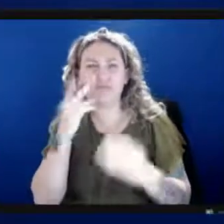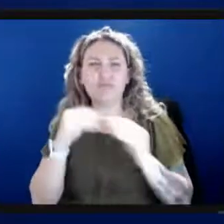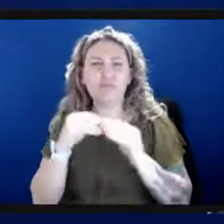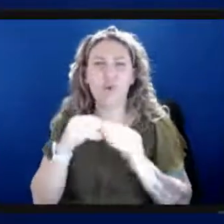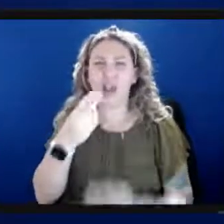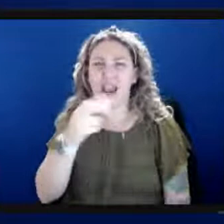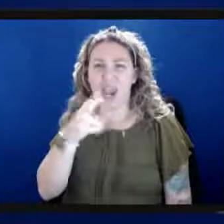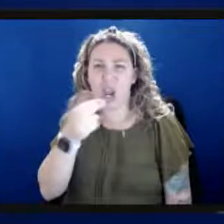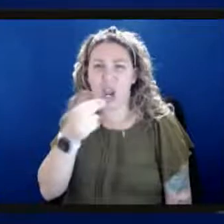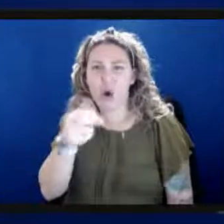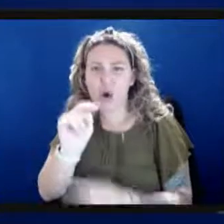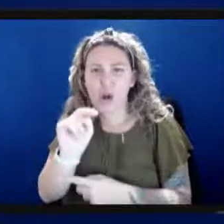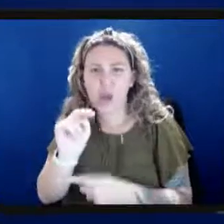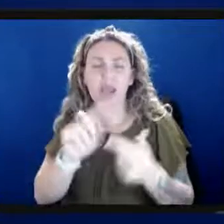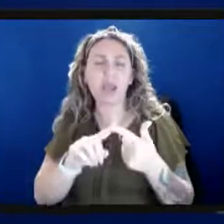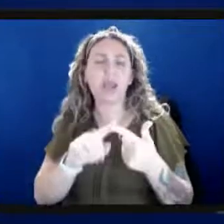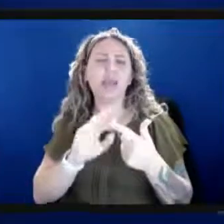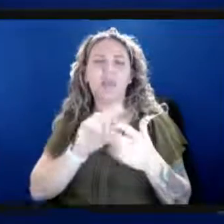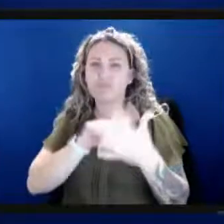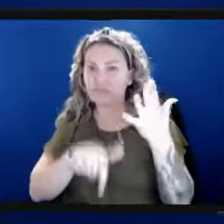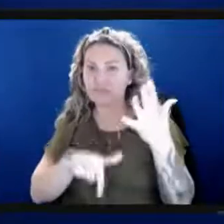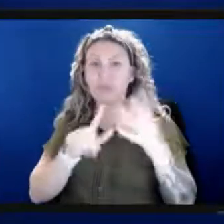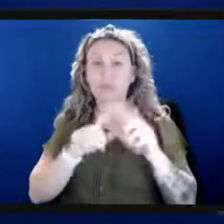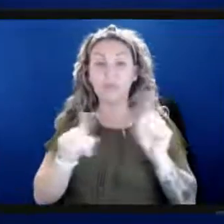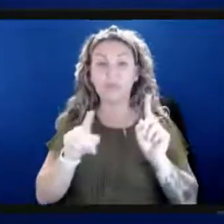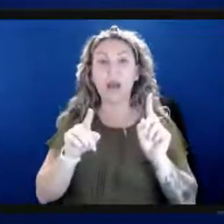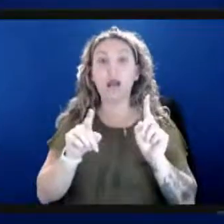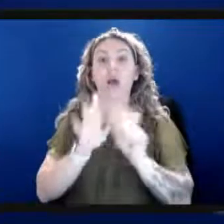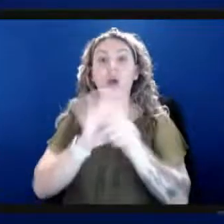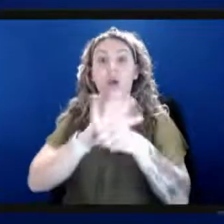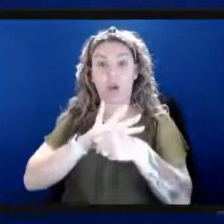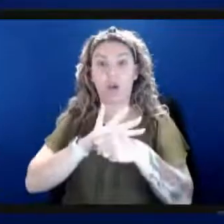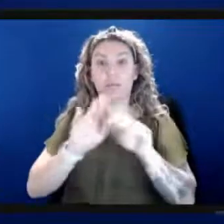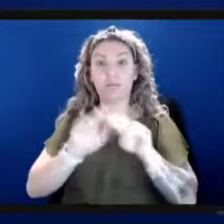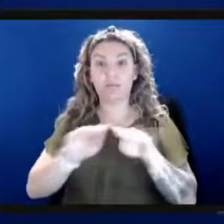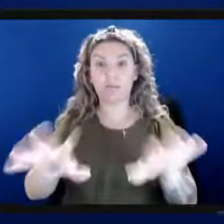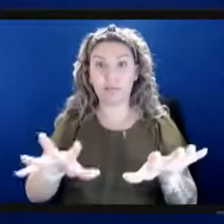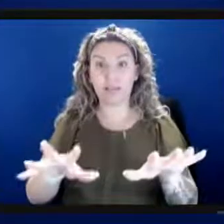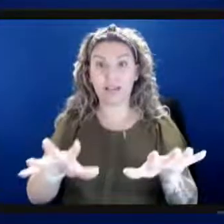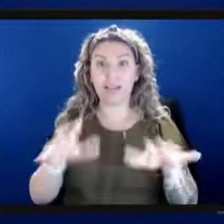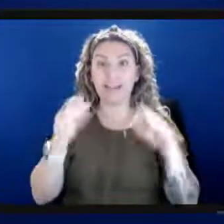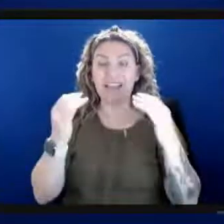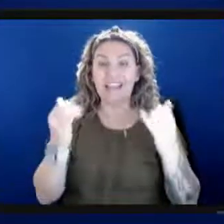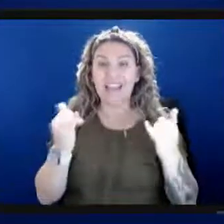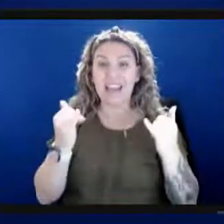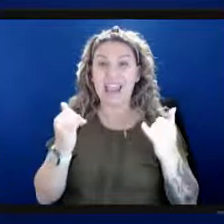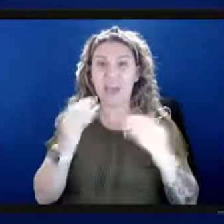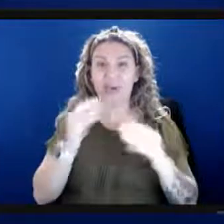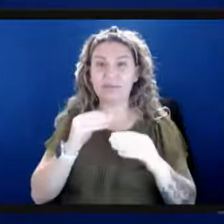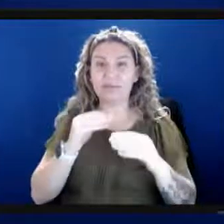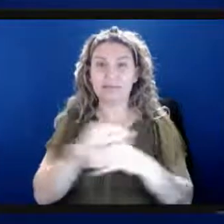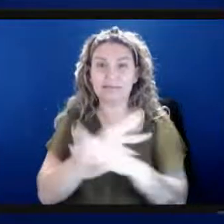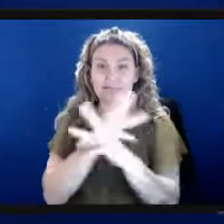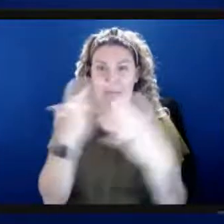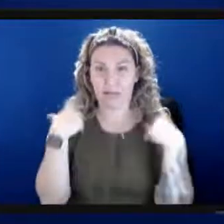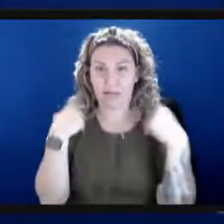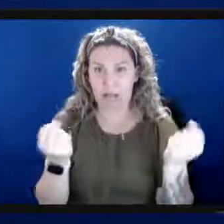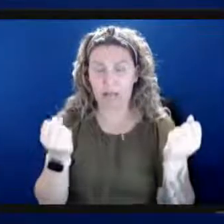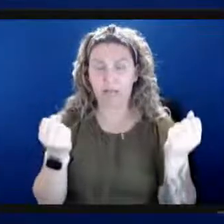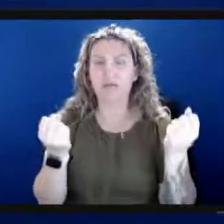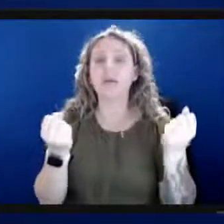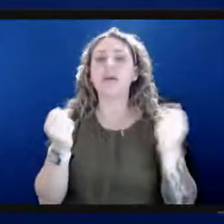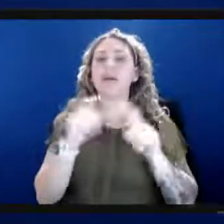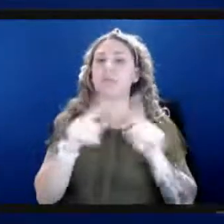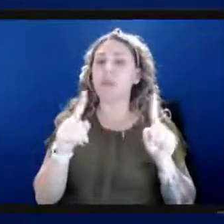other things. But with the pandemic coming, we went more towards telehealth. And in the telehealth, we actually had